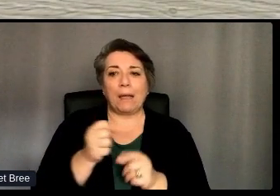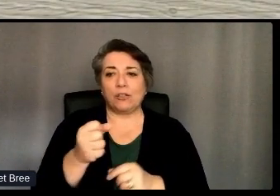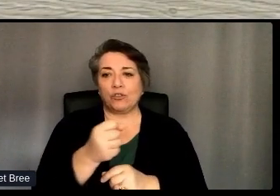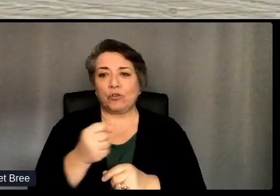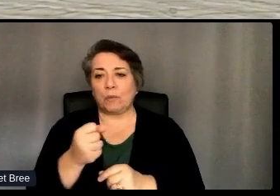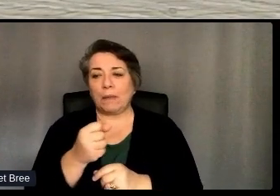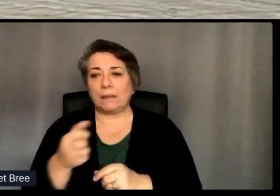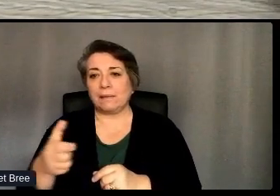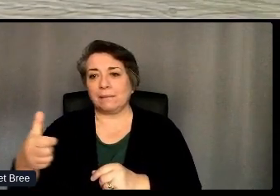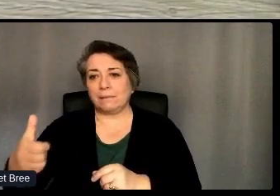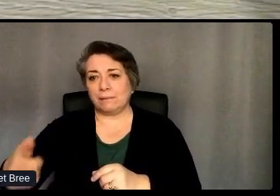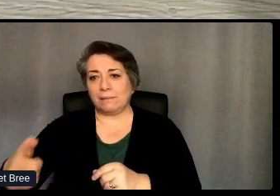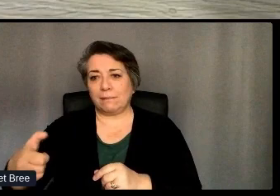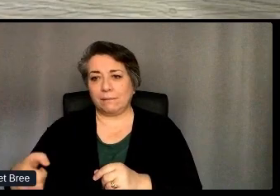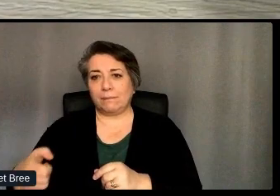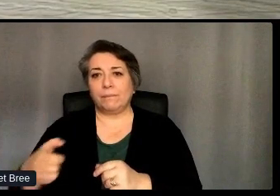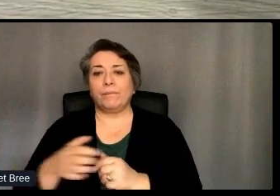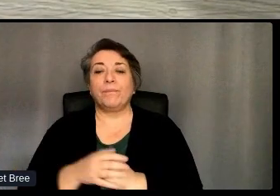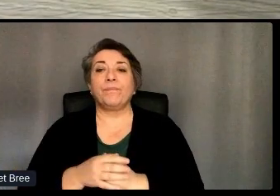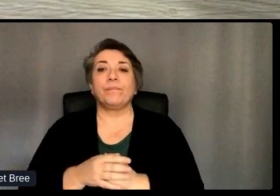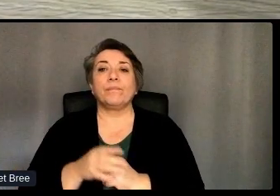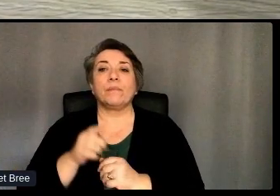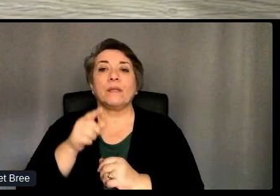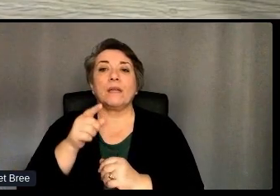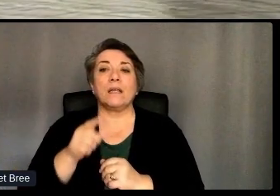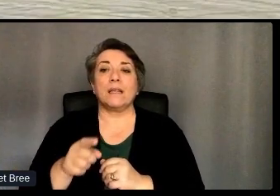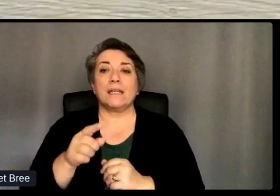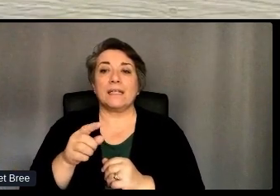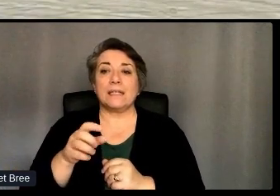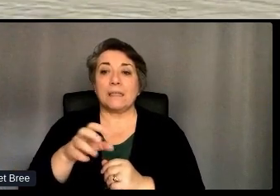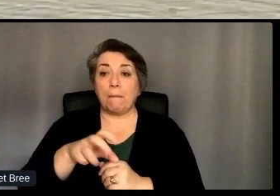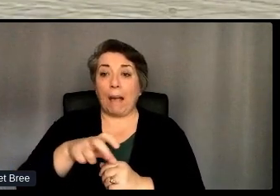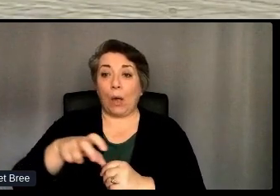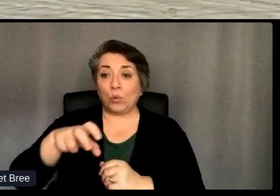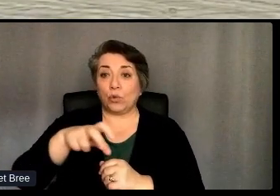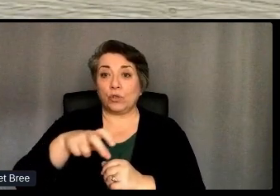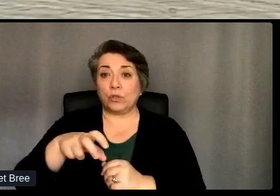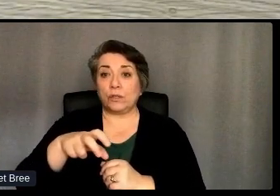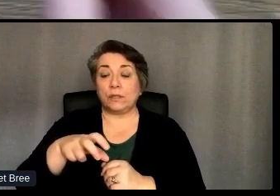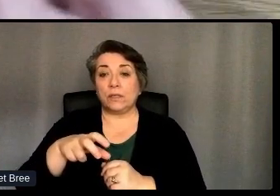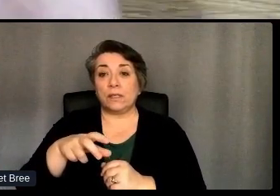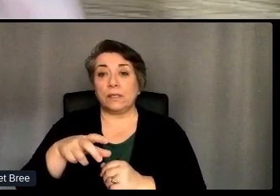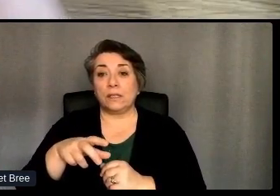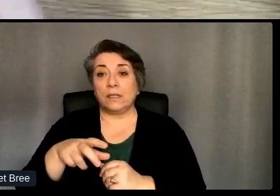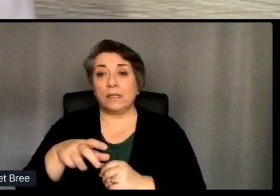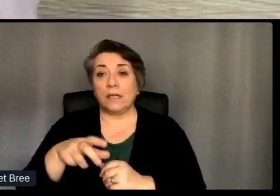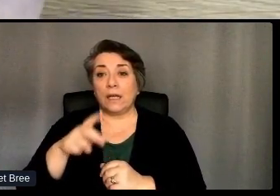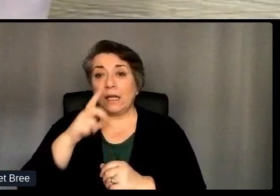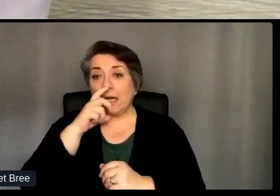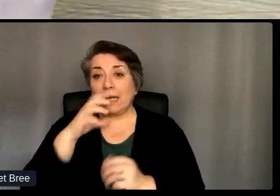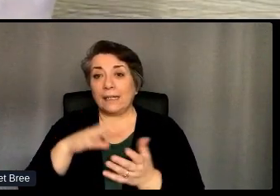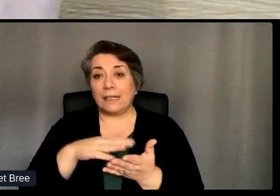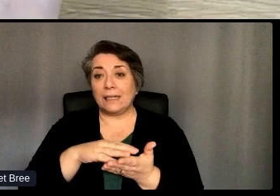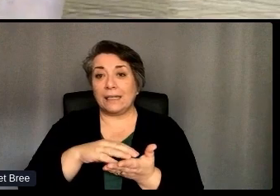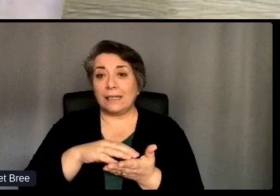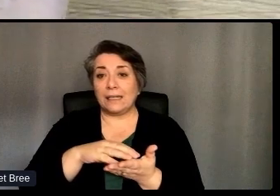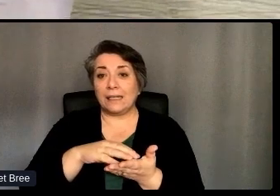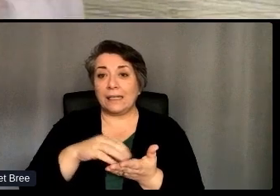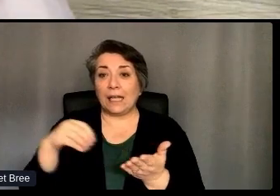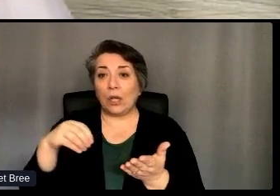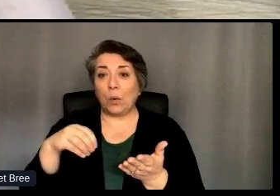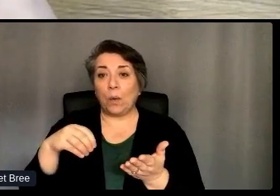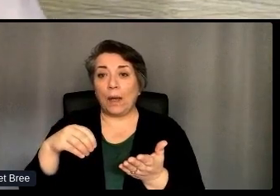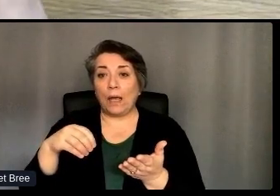shown earlier, this is the adaptive mouse, and I can simply remove the lid by pressing the ejector button at the bottom